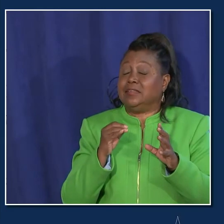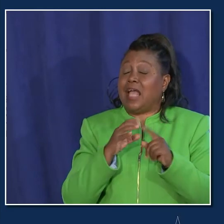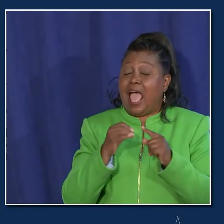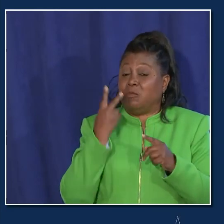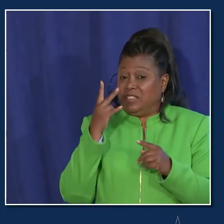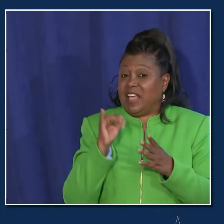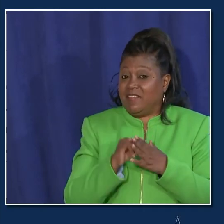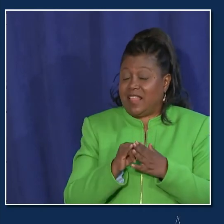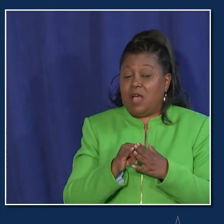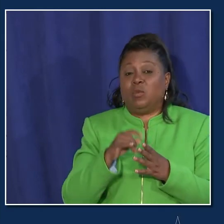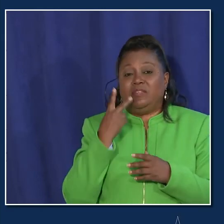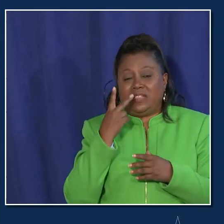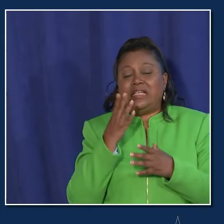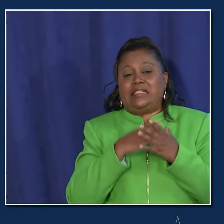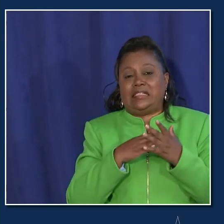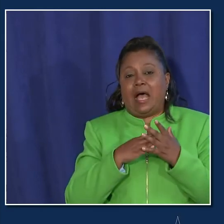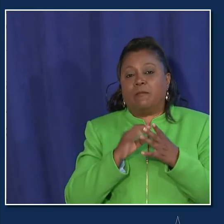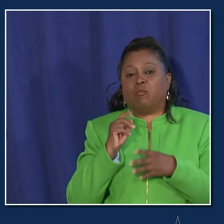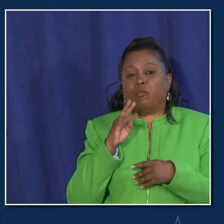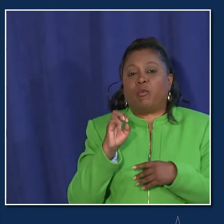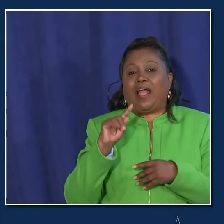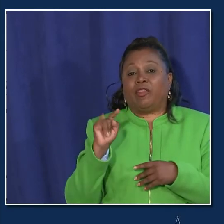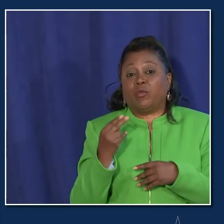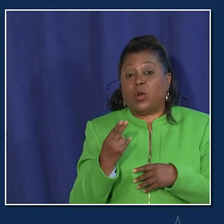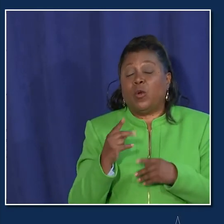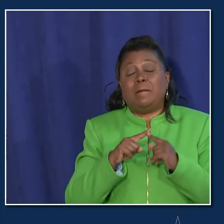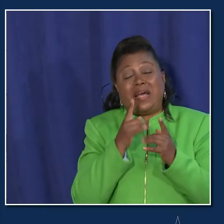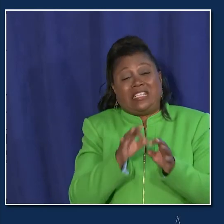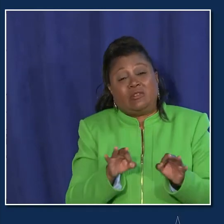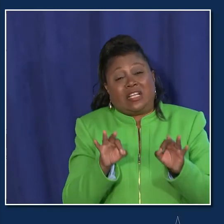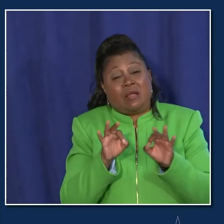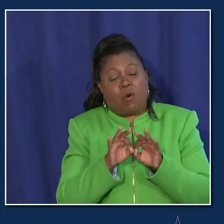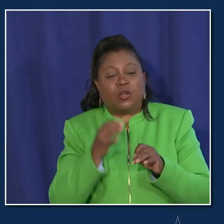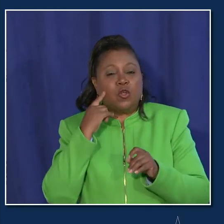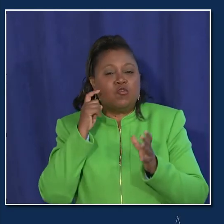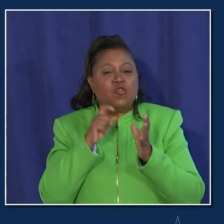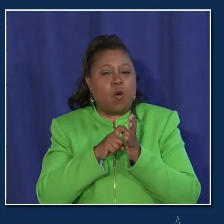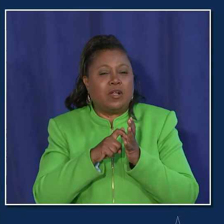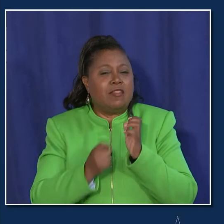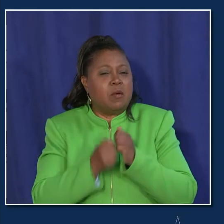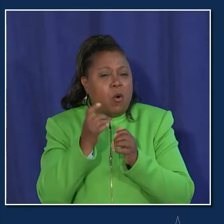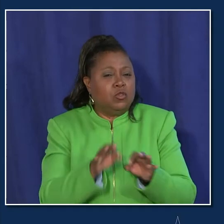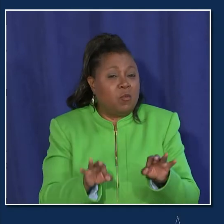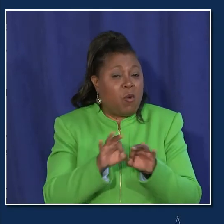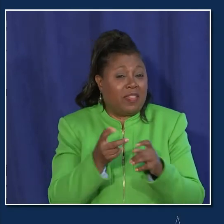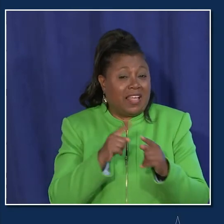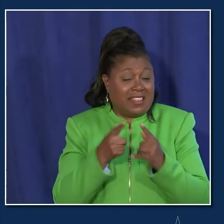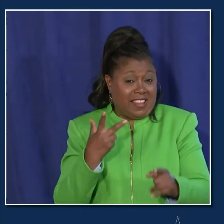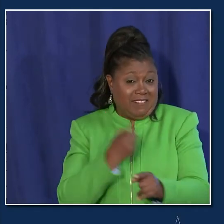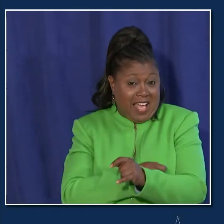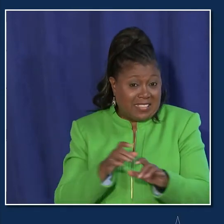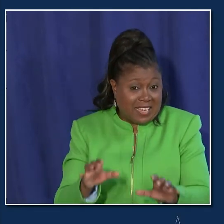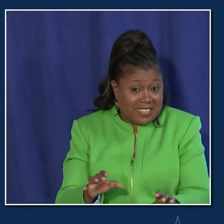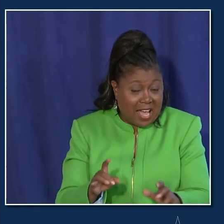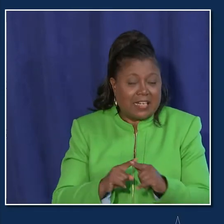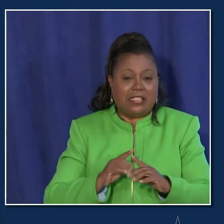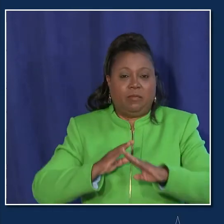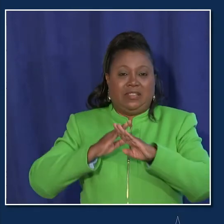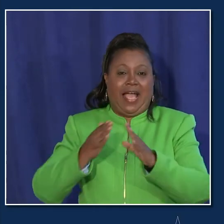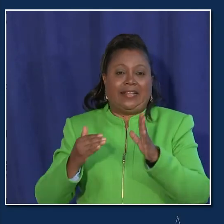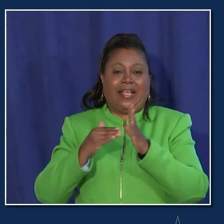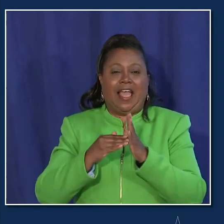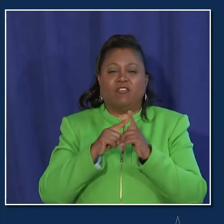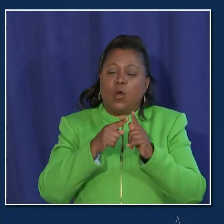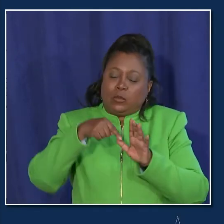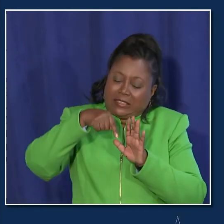we've seen that. We've certainly seen some breakthroughs. But it's important to note that the most important thing the vaccine does is protect against